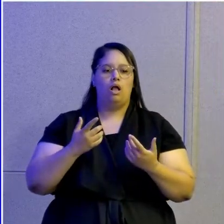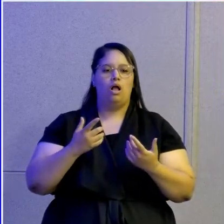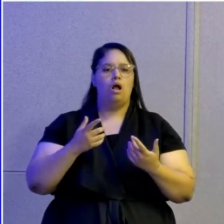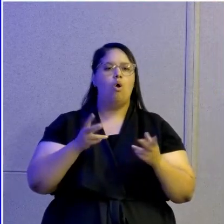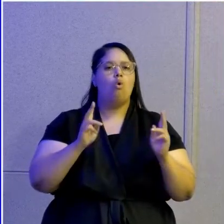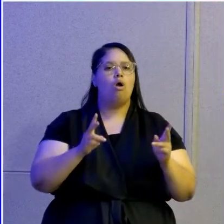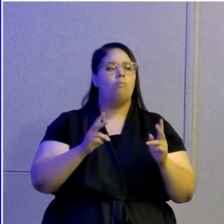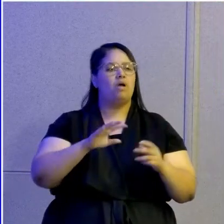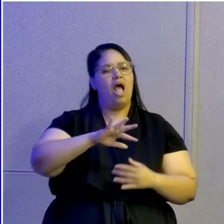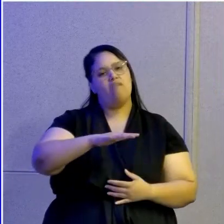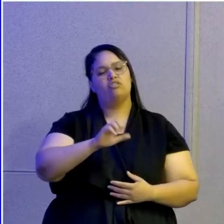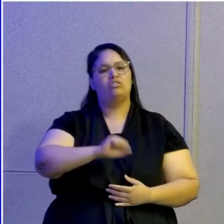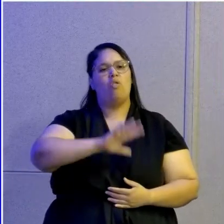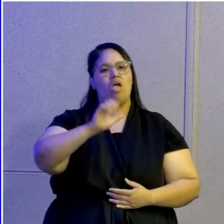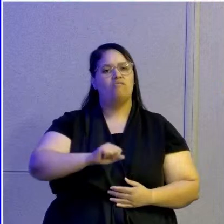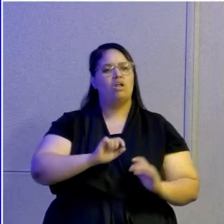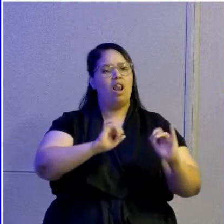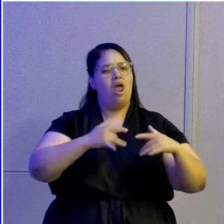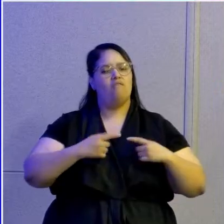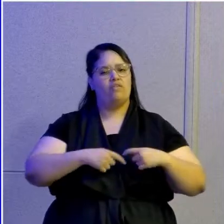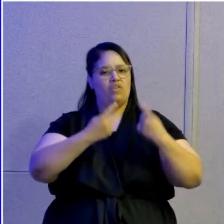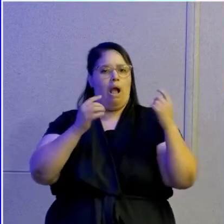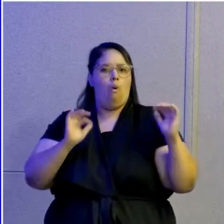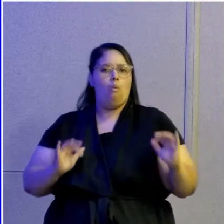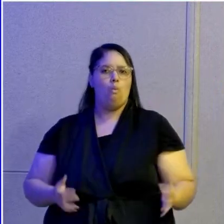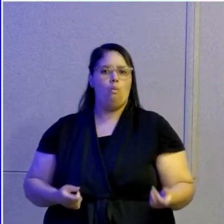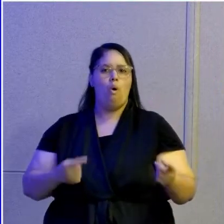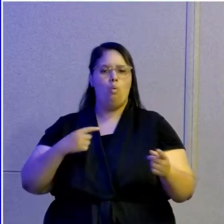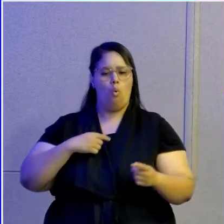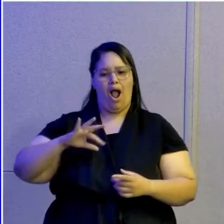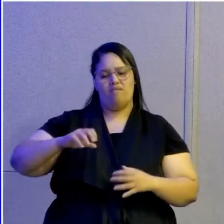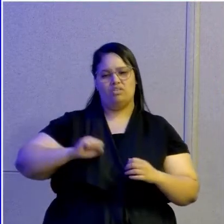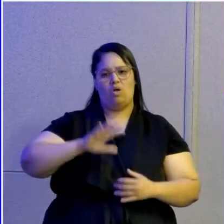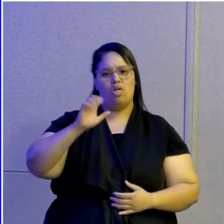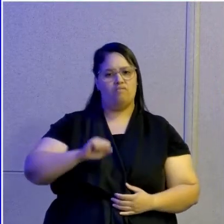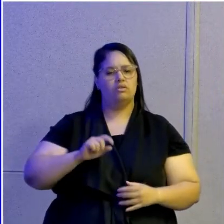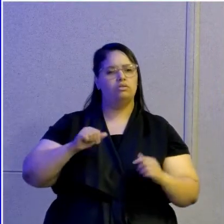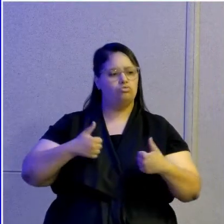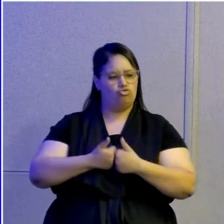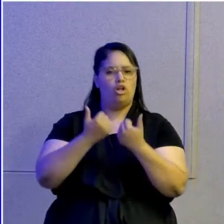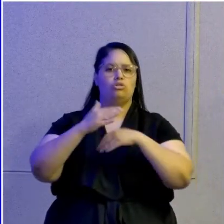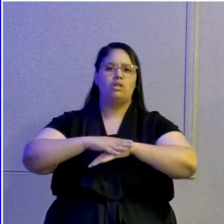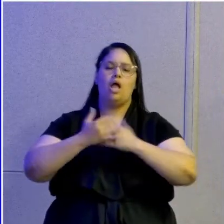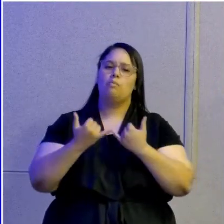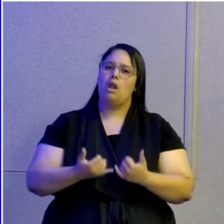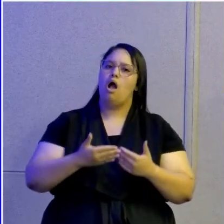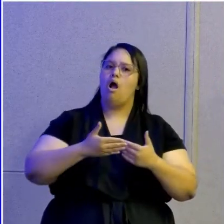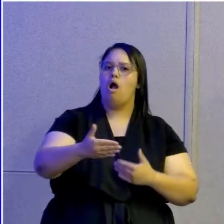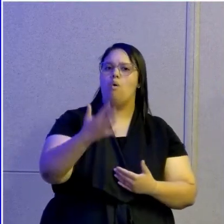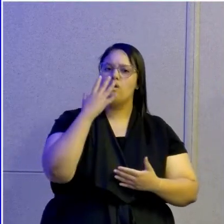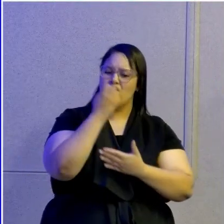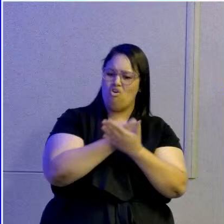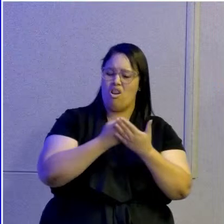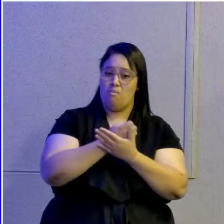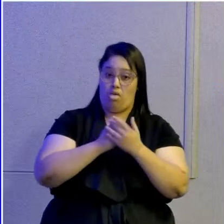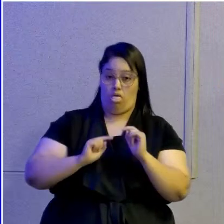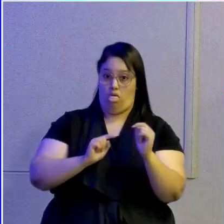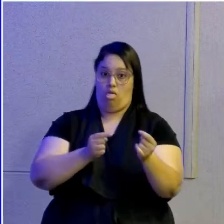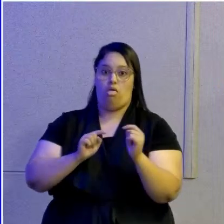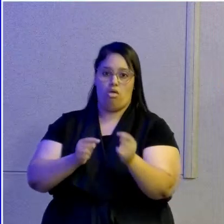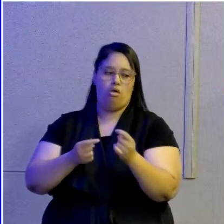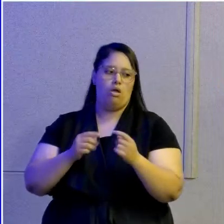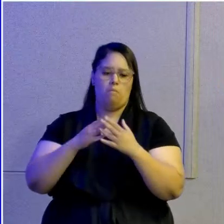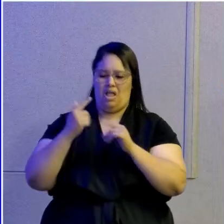average South African? Because the average South African is having a challenging time. It's a very difficult economy we have. We've